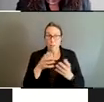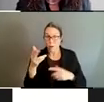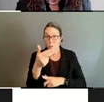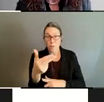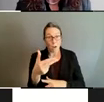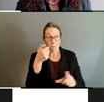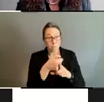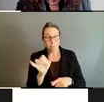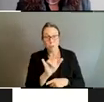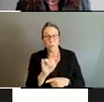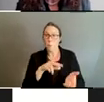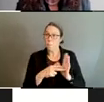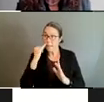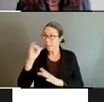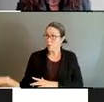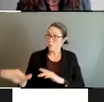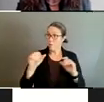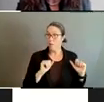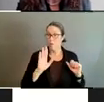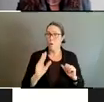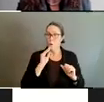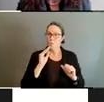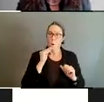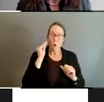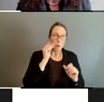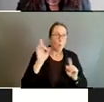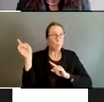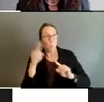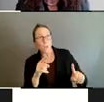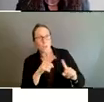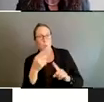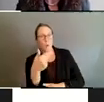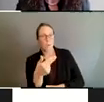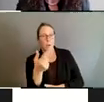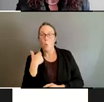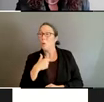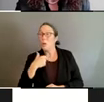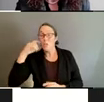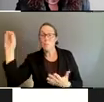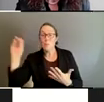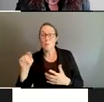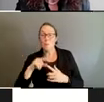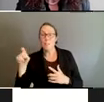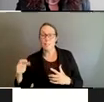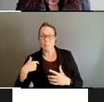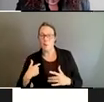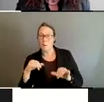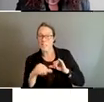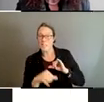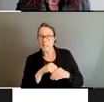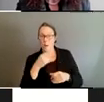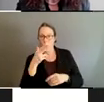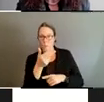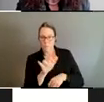hotel, and I was actually in a hotel during Winter Storm Uri because we had just moved to Texas. And so we were in a